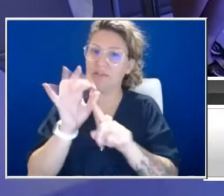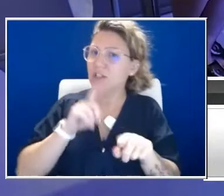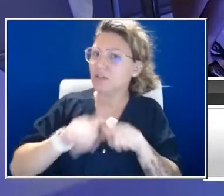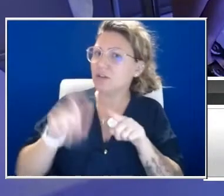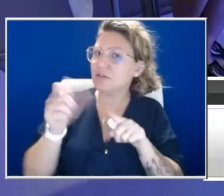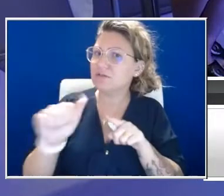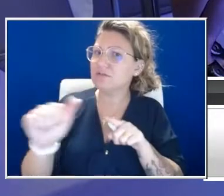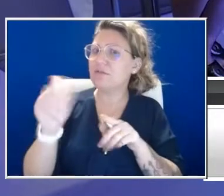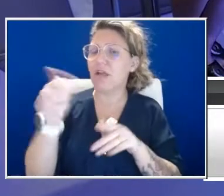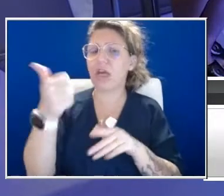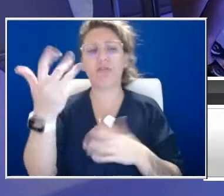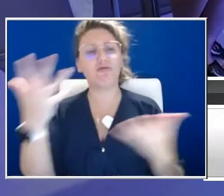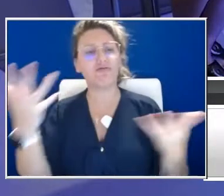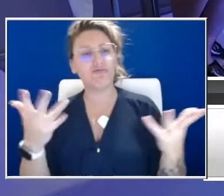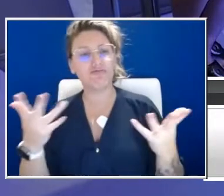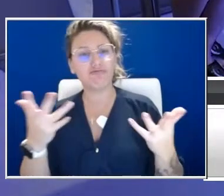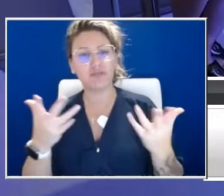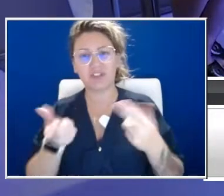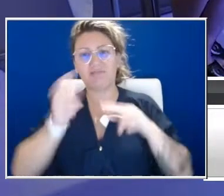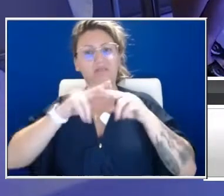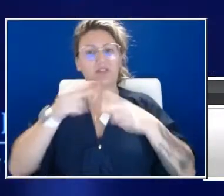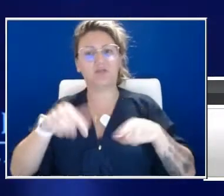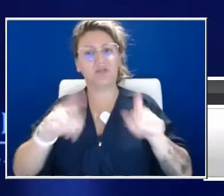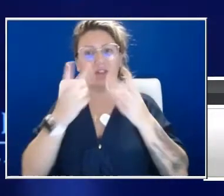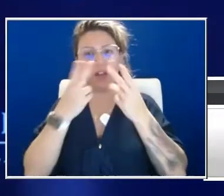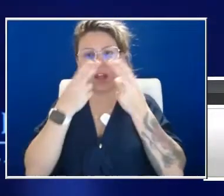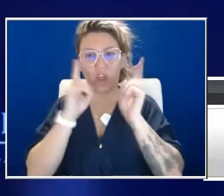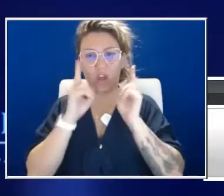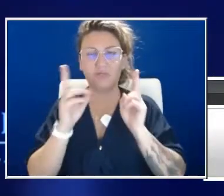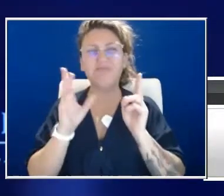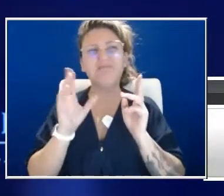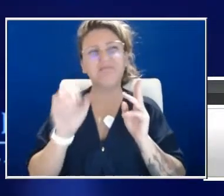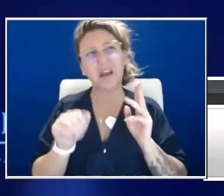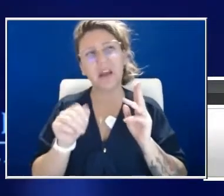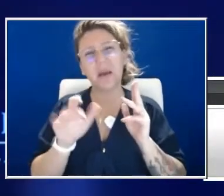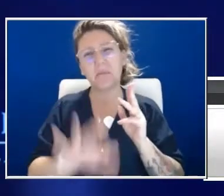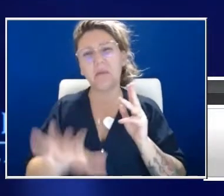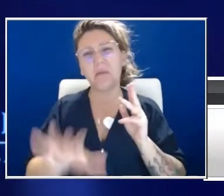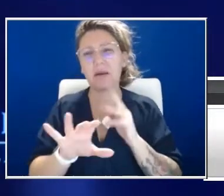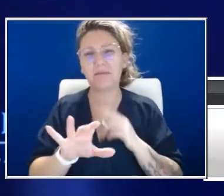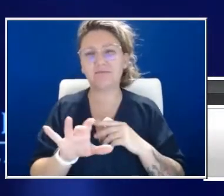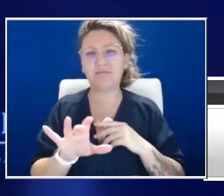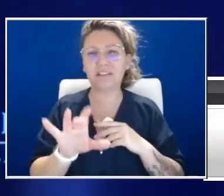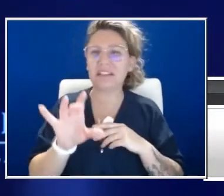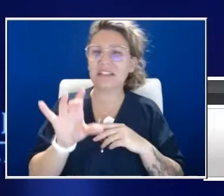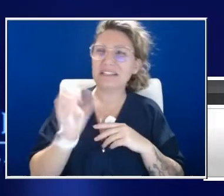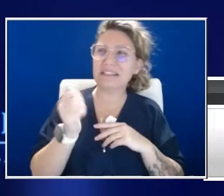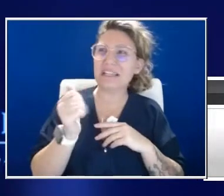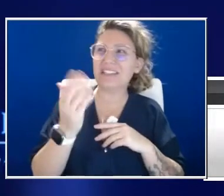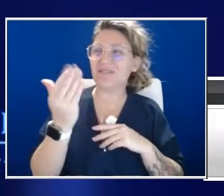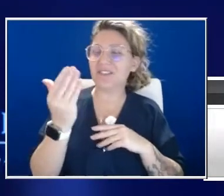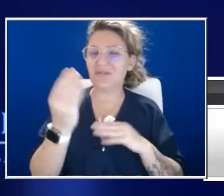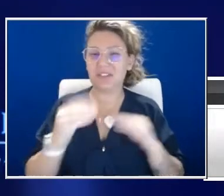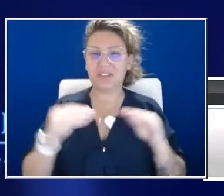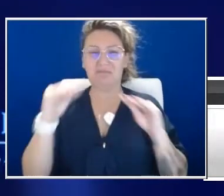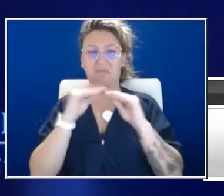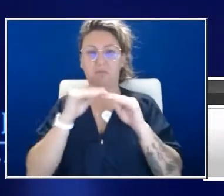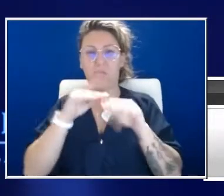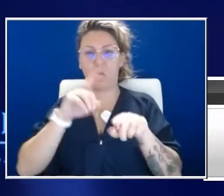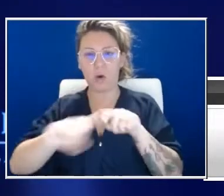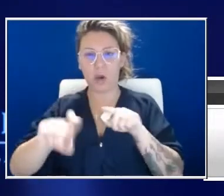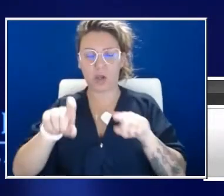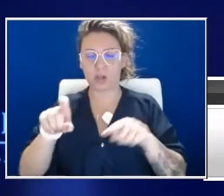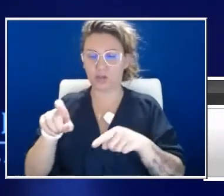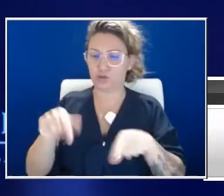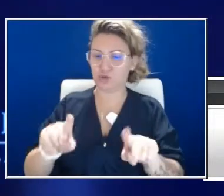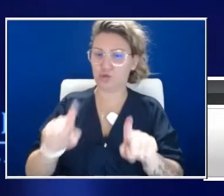do just get an increase during Halloween? Yeah, we get about 10 to 15 or so more calls during Halloween compared to the rest of the days in